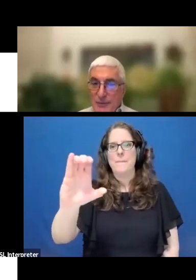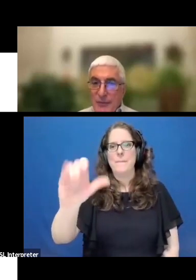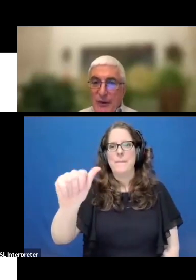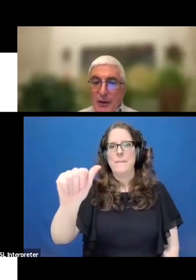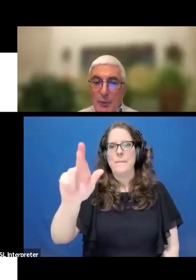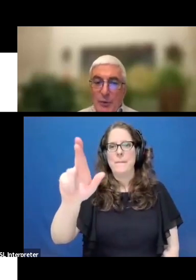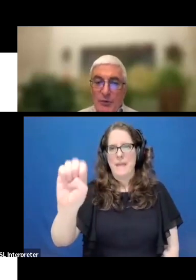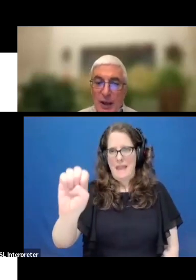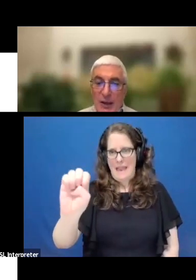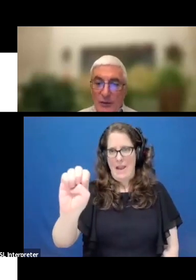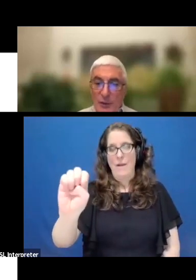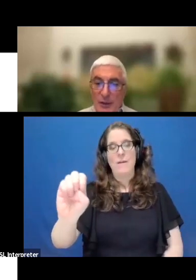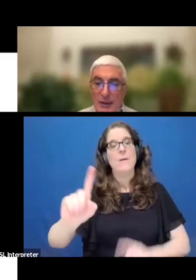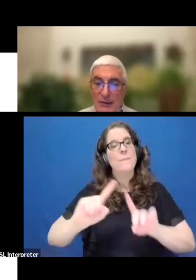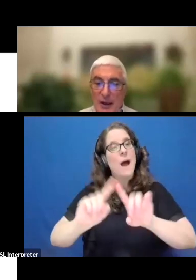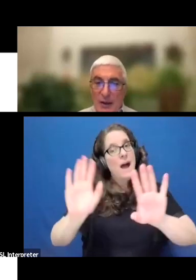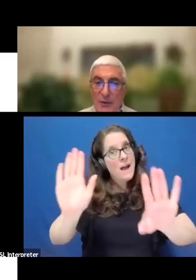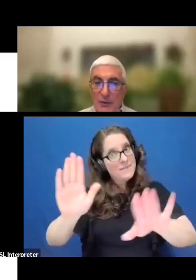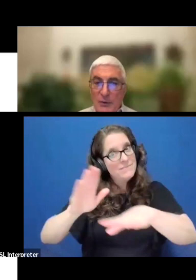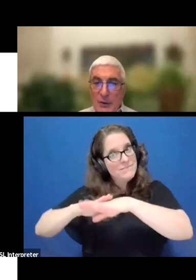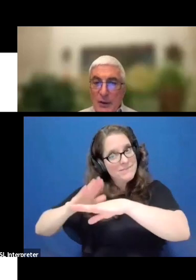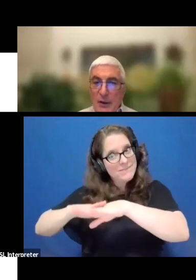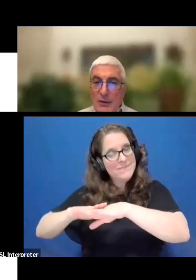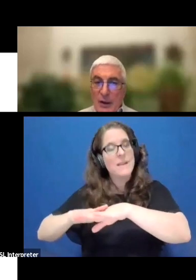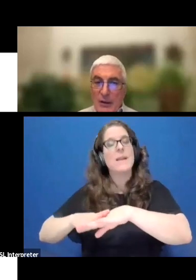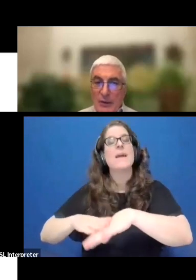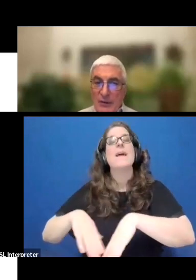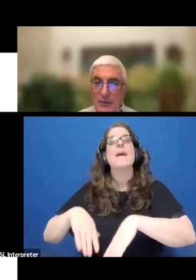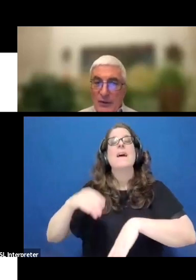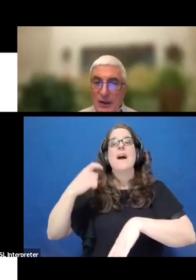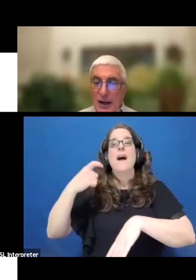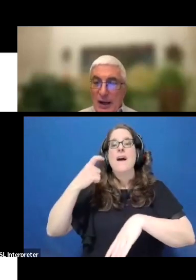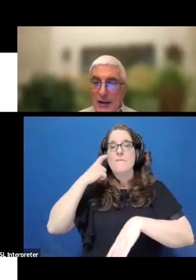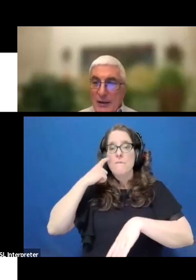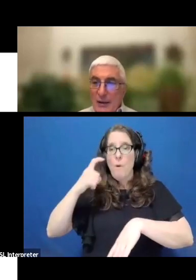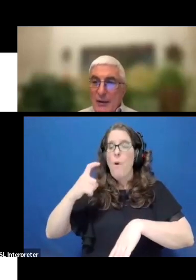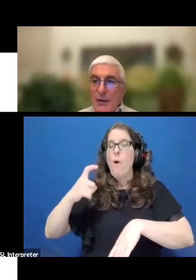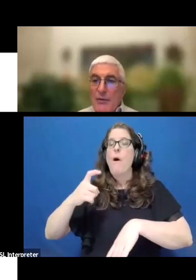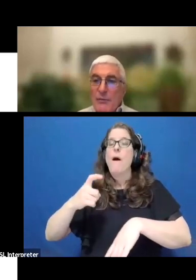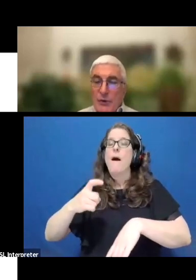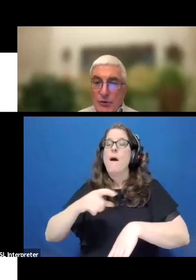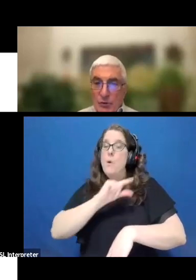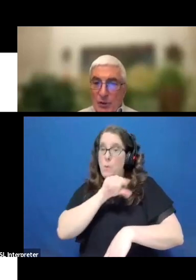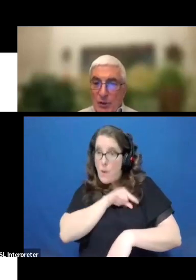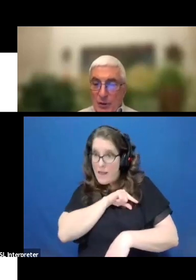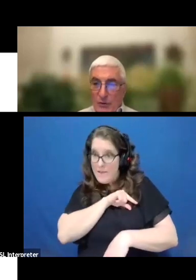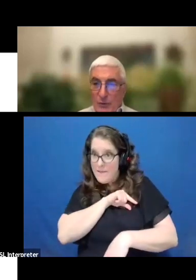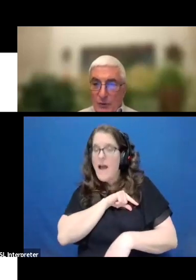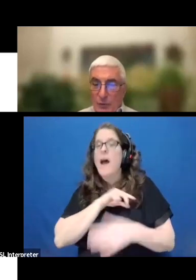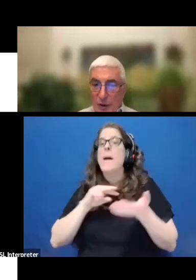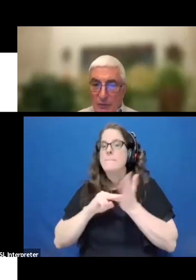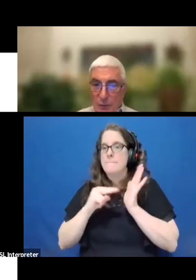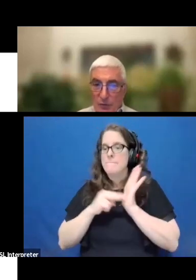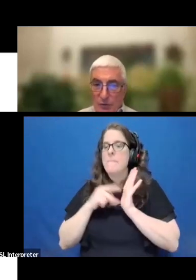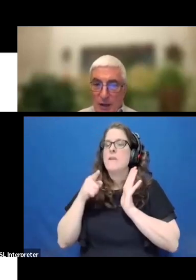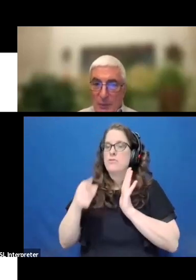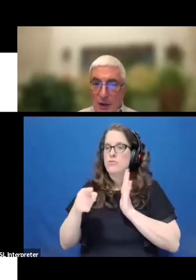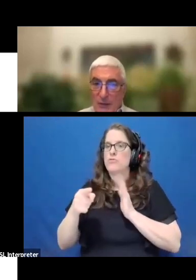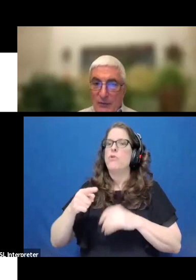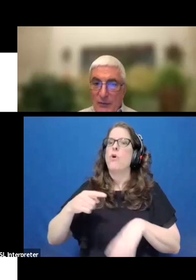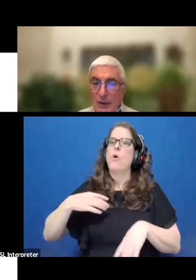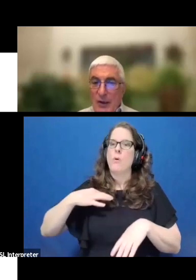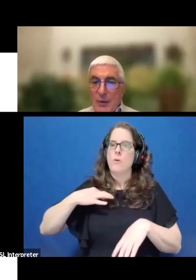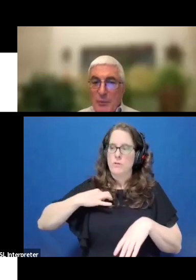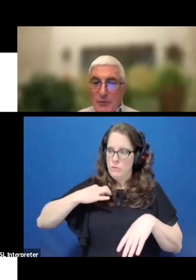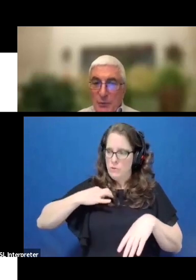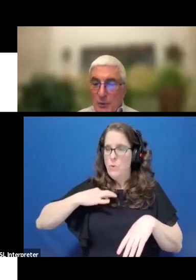catch. Person has to be entitled to SSDI for 2 years, for 24 straight